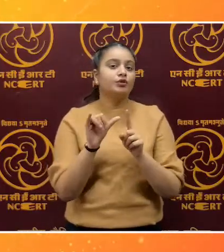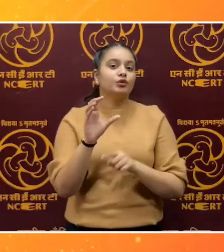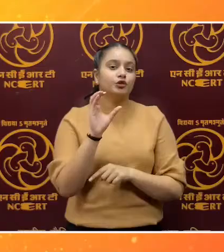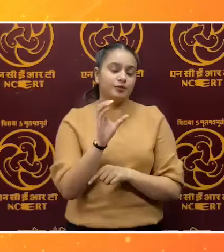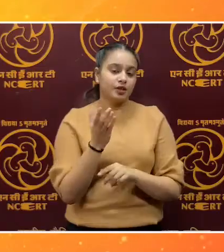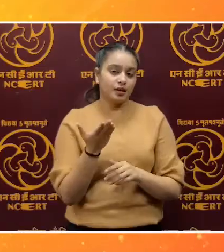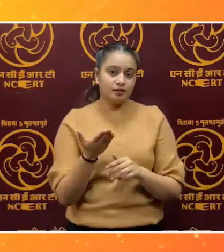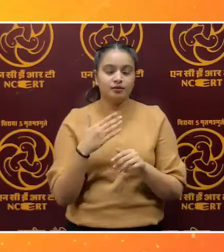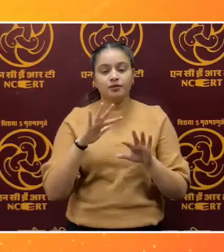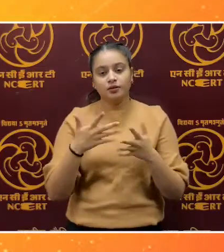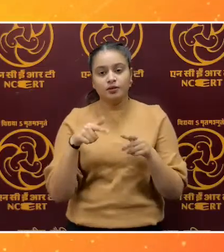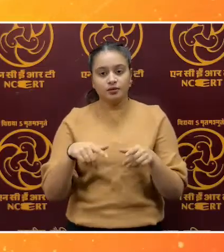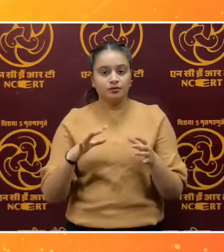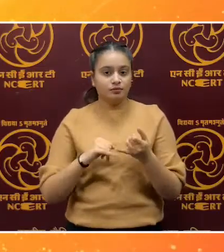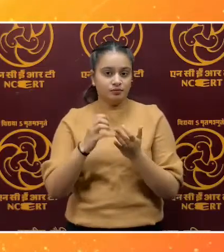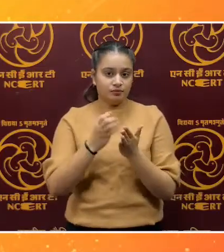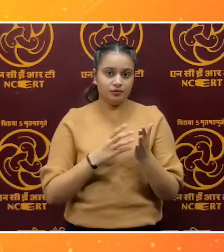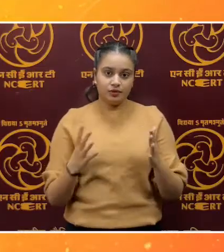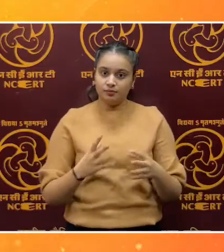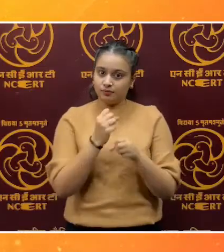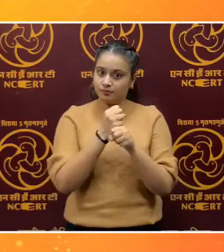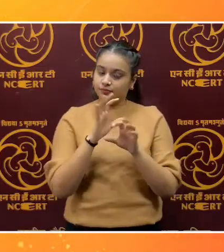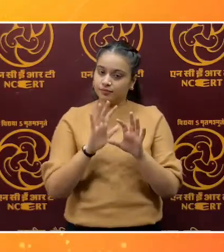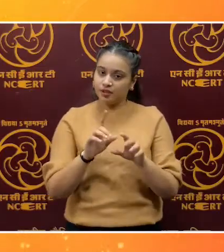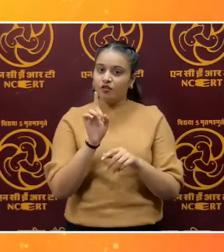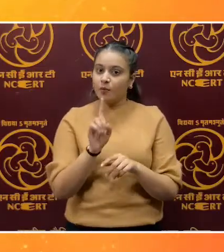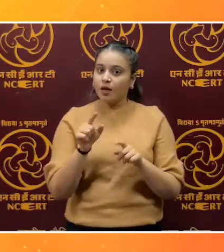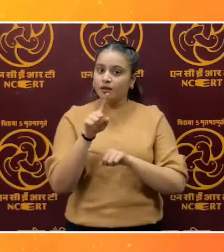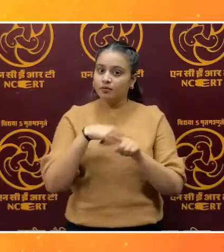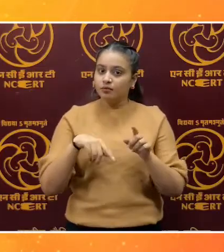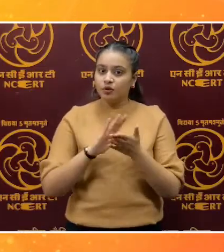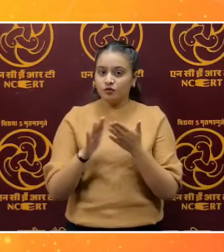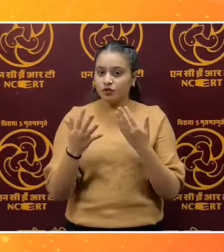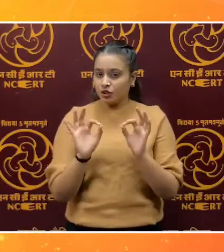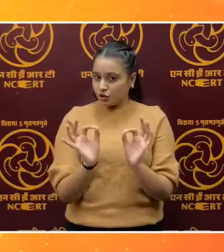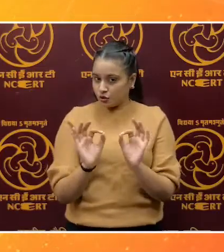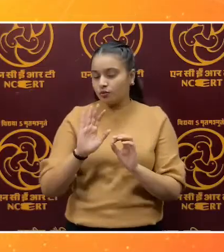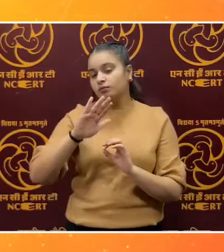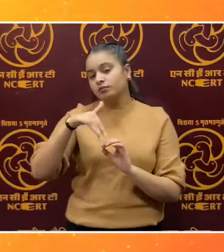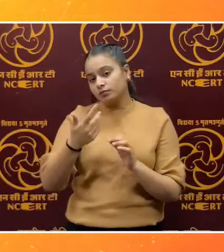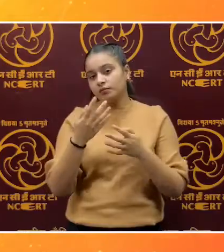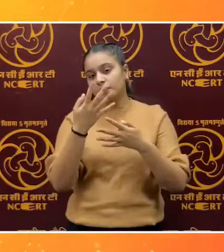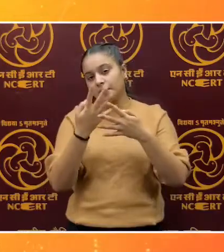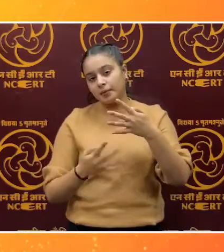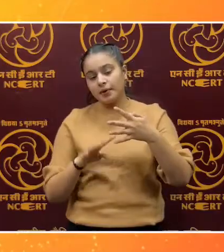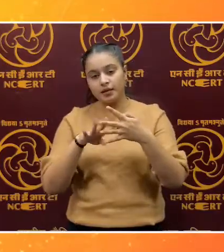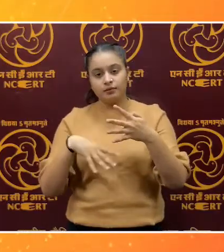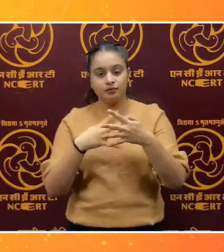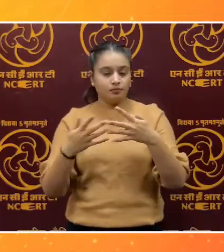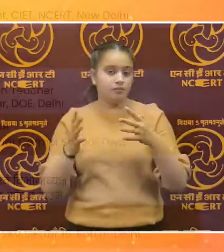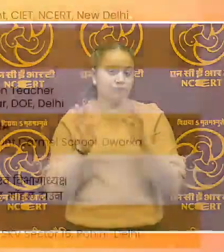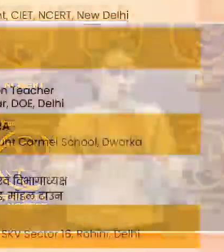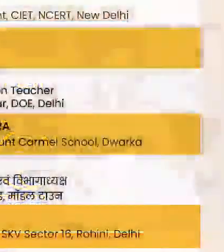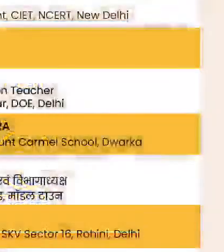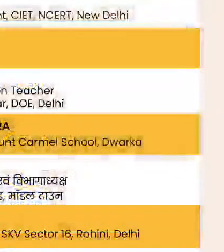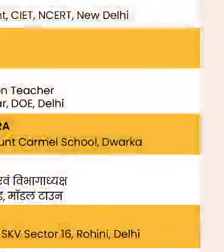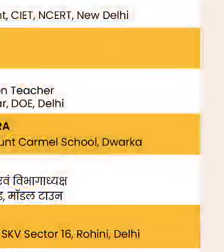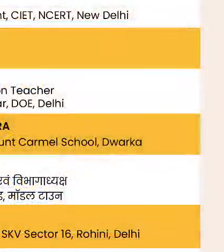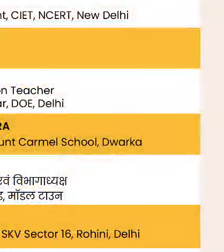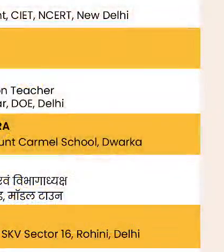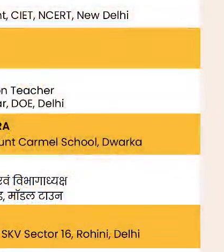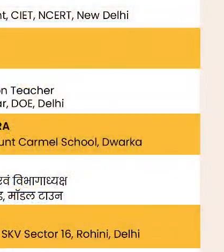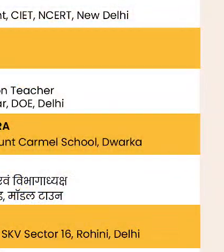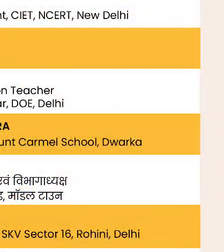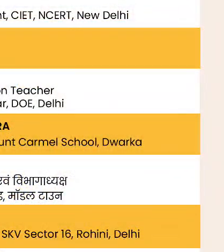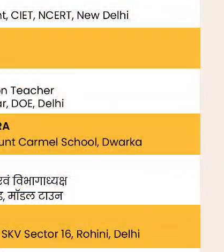channel. With this, we are wrapping up this particular program, but don't go anywhere. We have a long list of programs that you can see